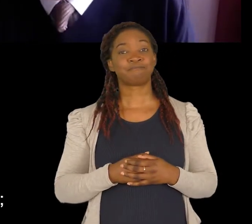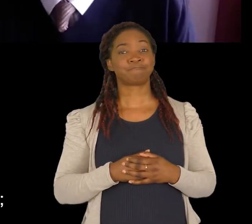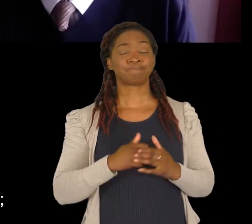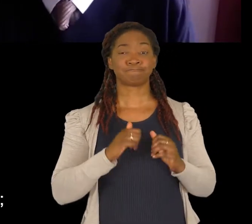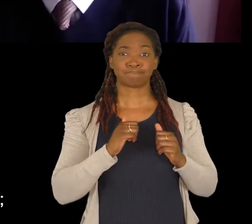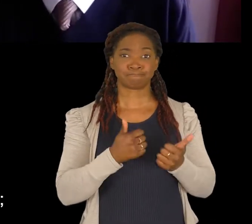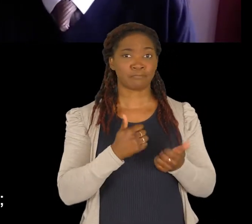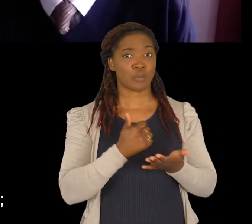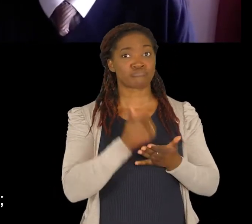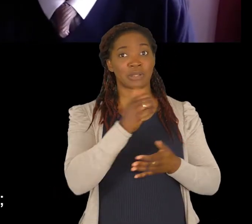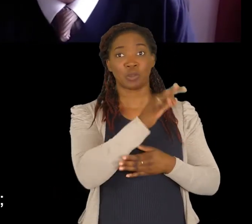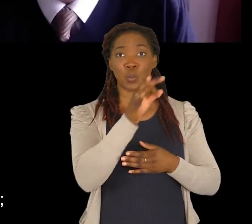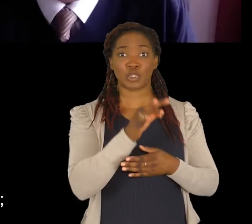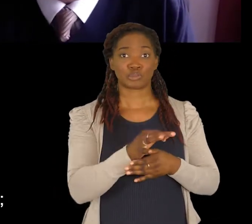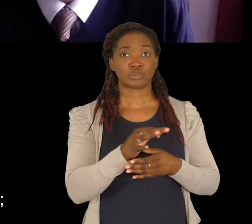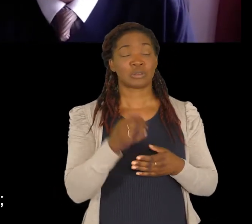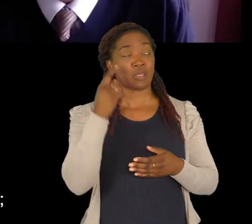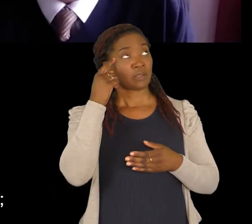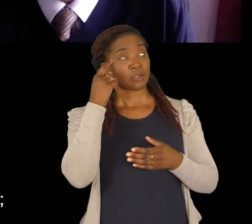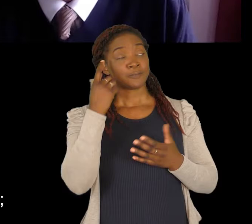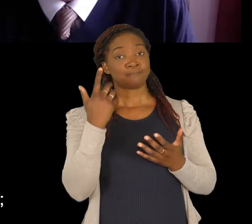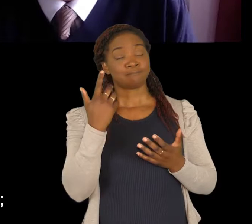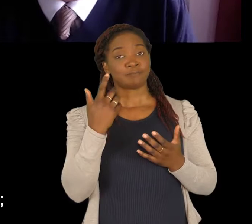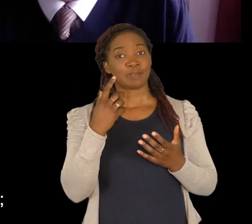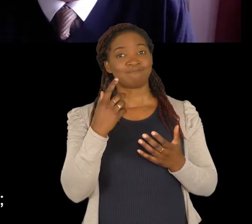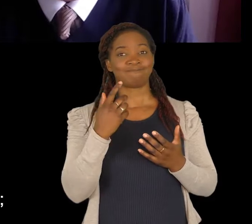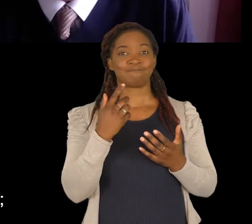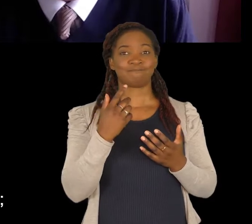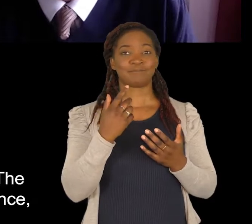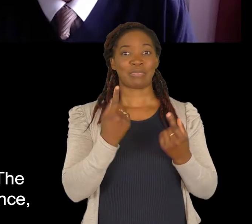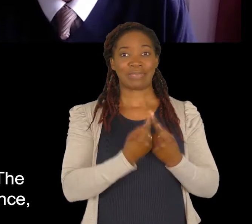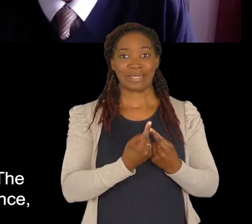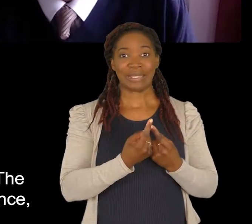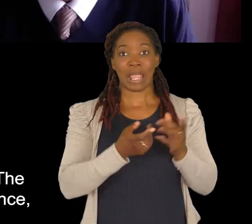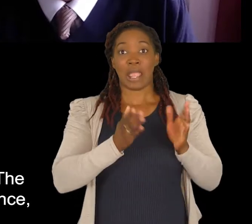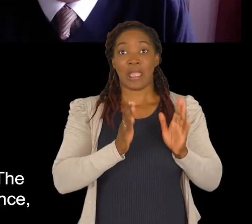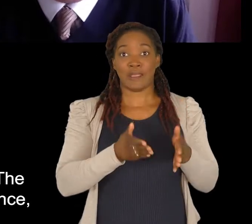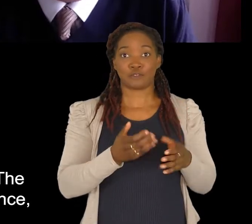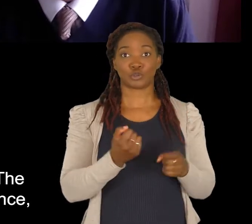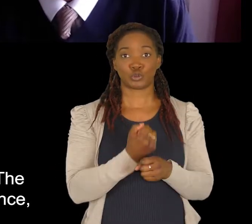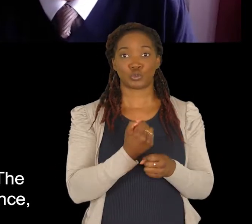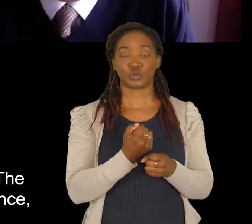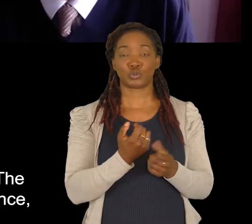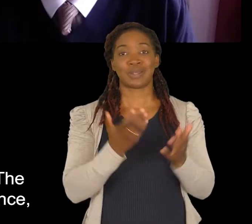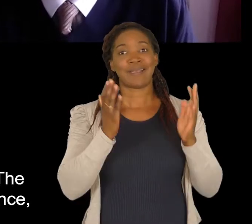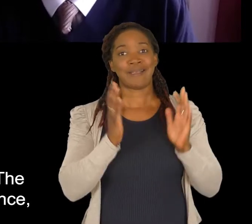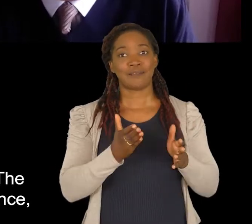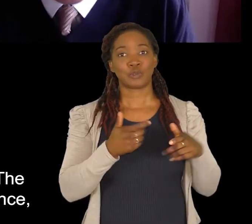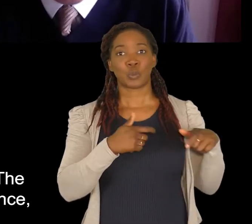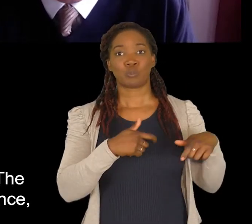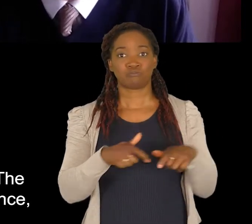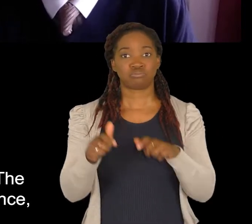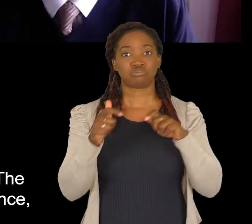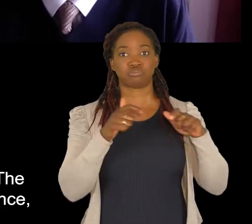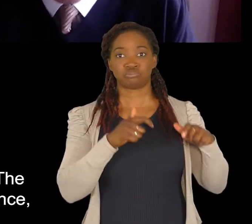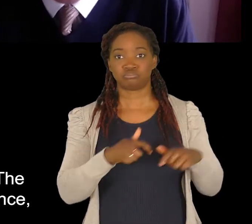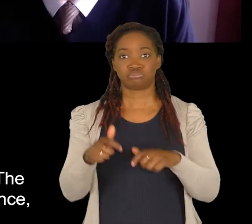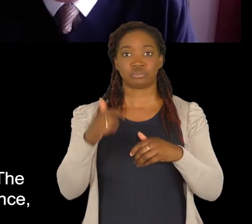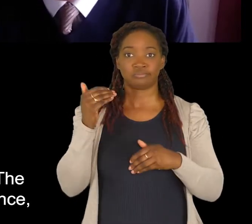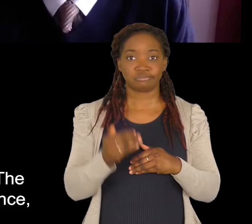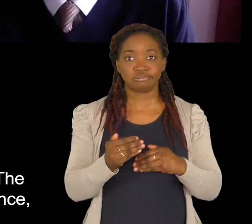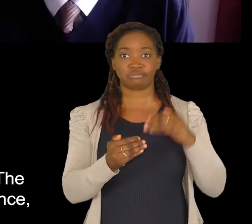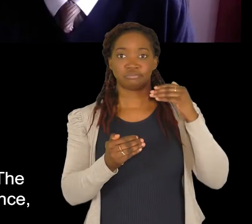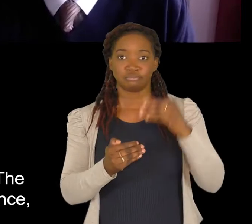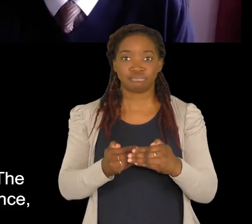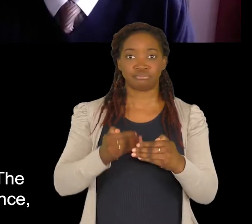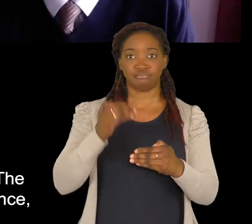That's a brilliant, brilliant question. I think the thing that you have to do is you have to keep going. You have